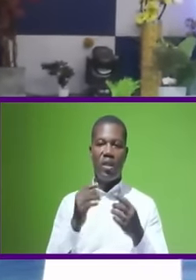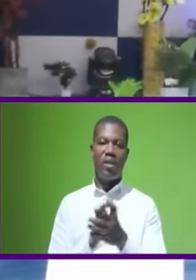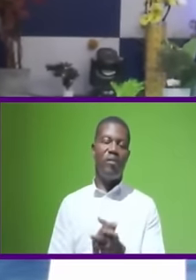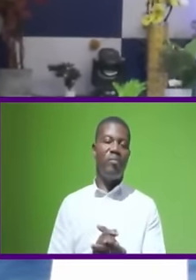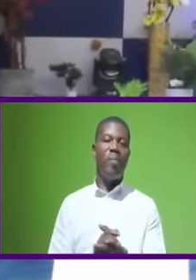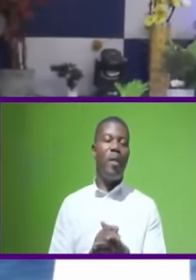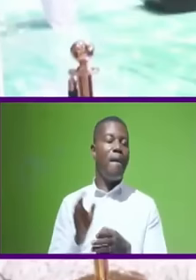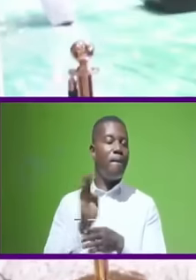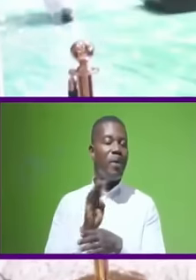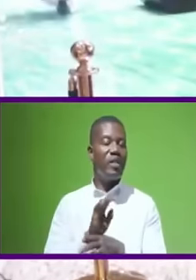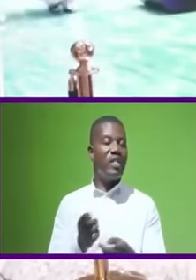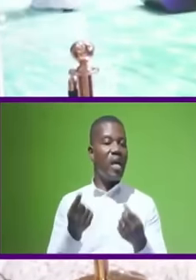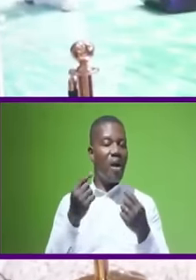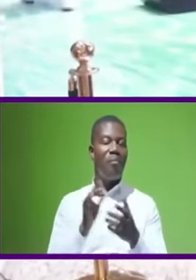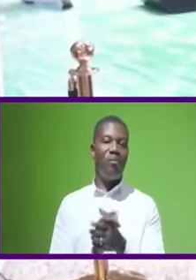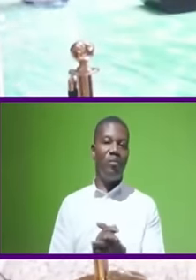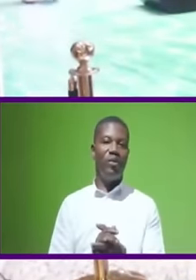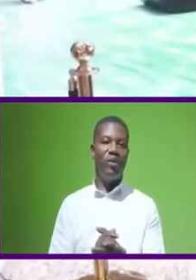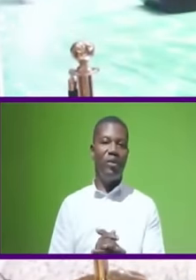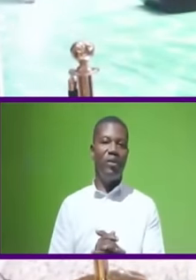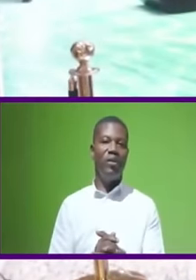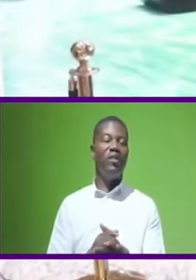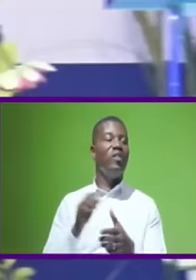Amen. Amen.